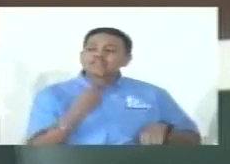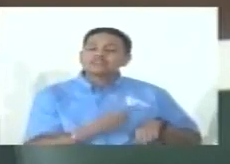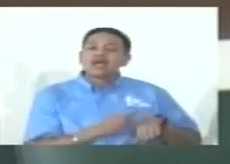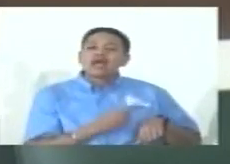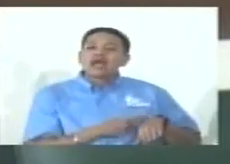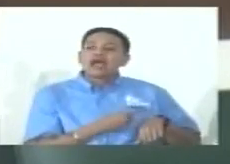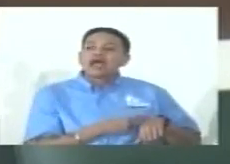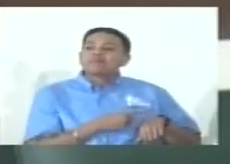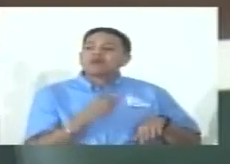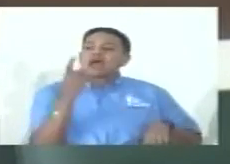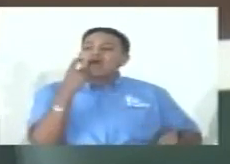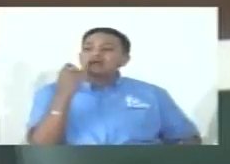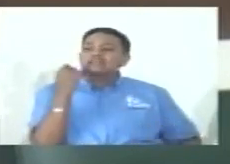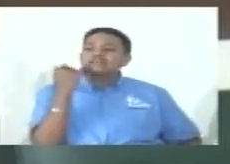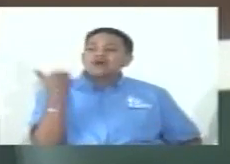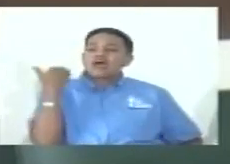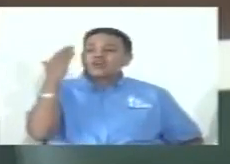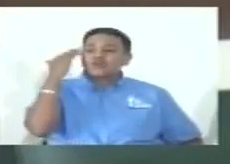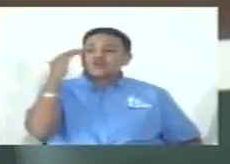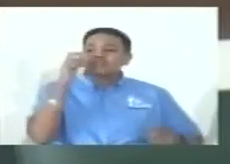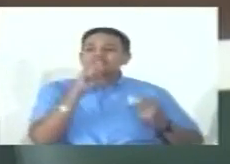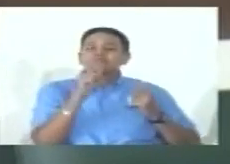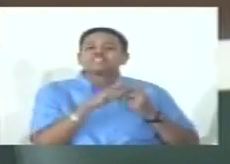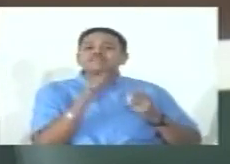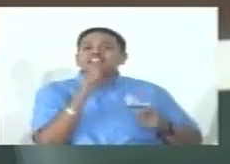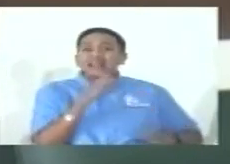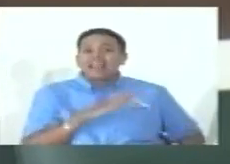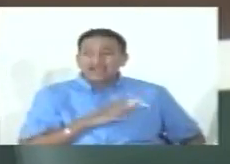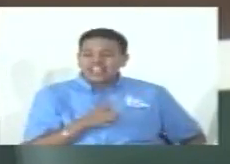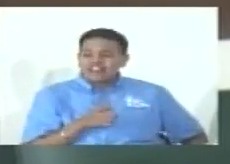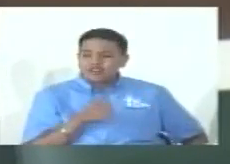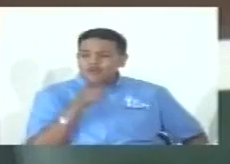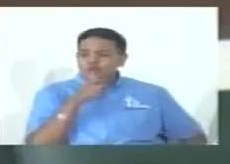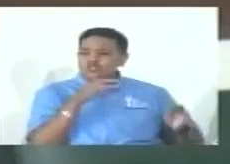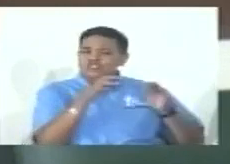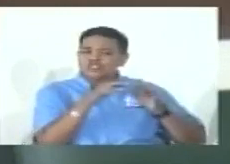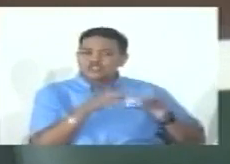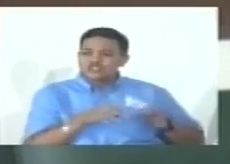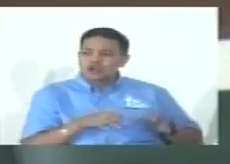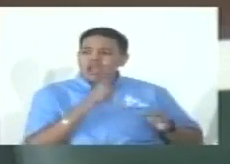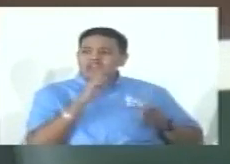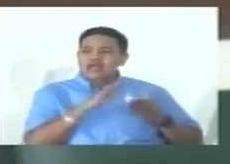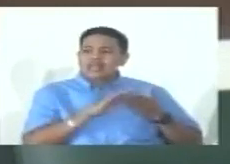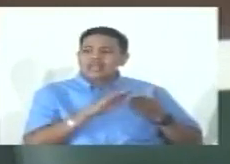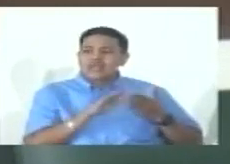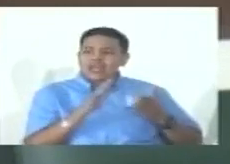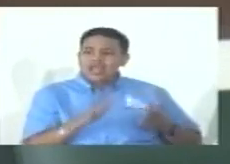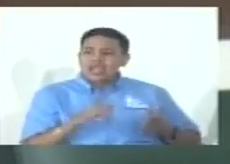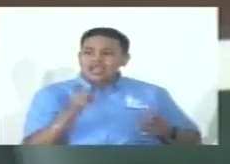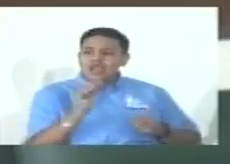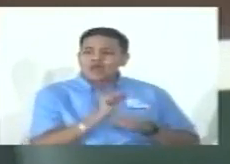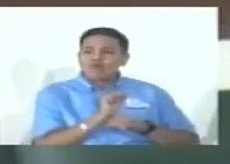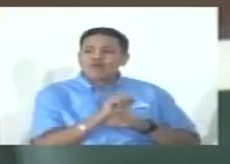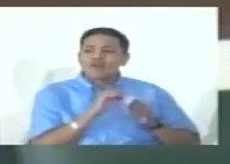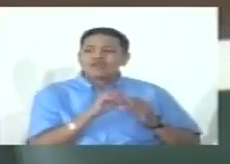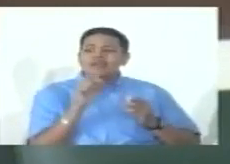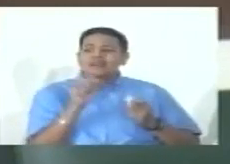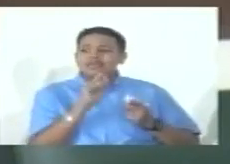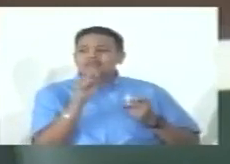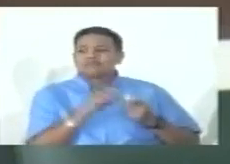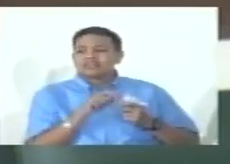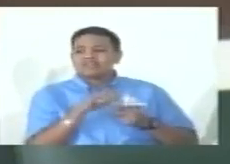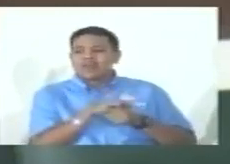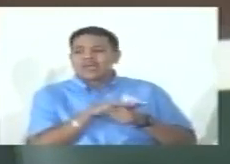to ask if I knew a particular lady who she described as a cleaner and that she worked in a particular